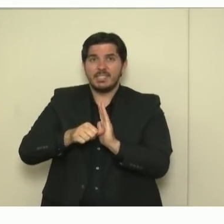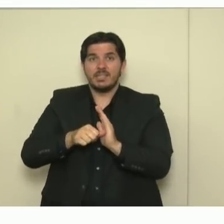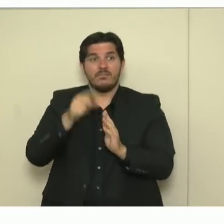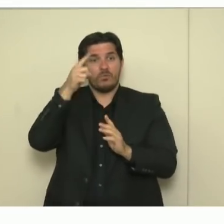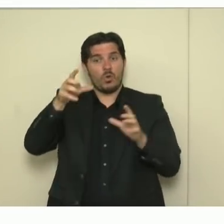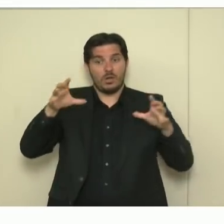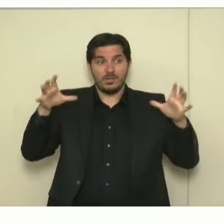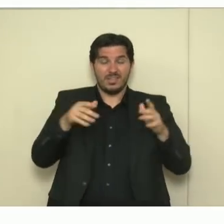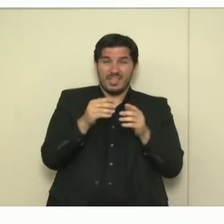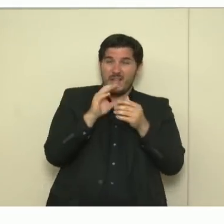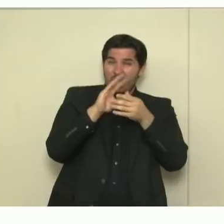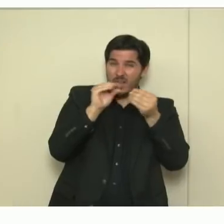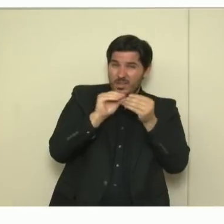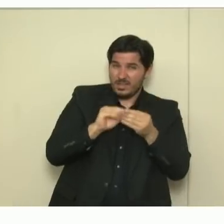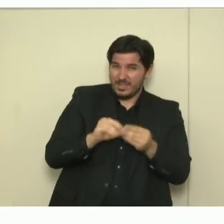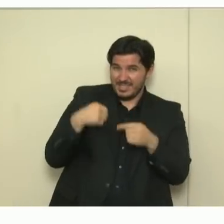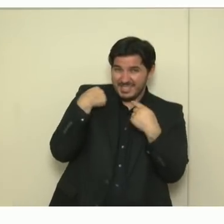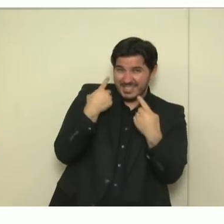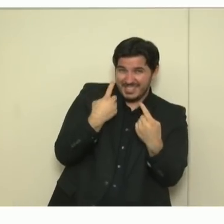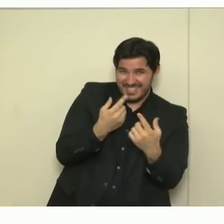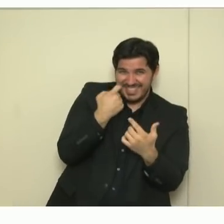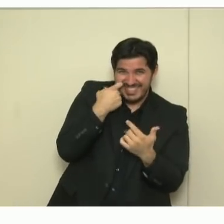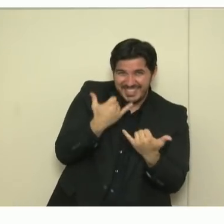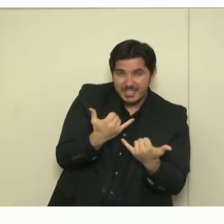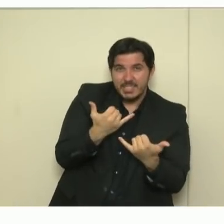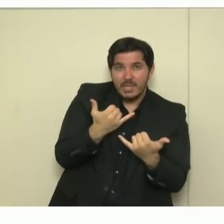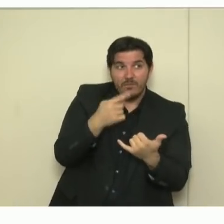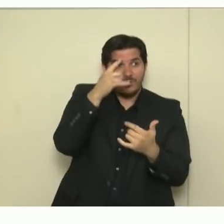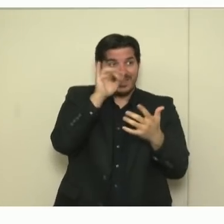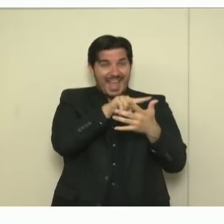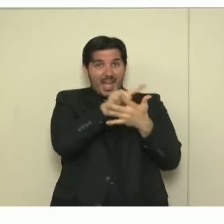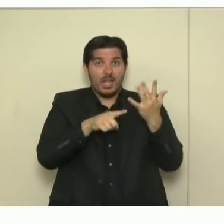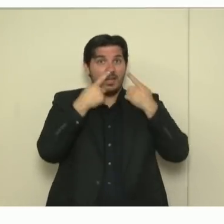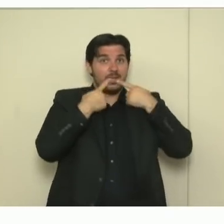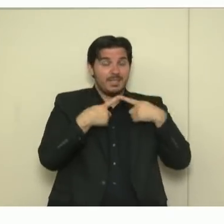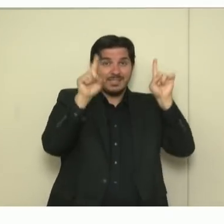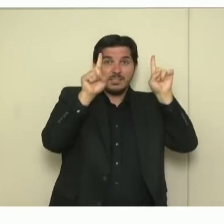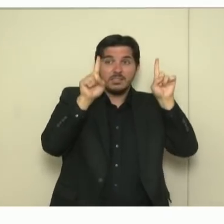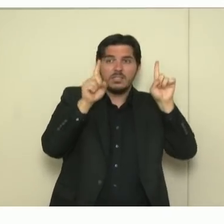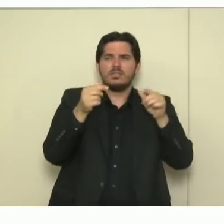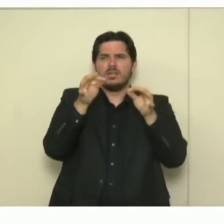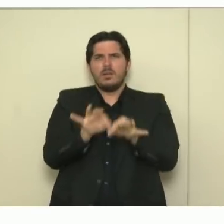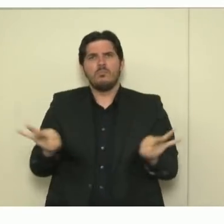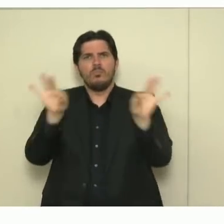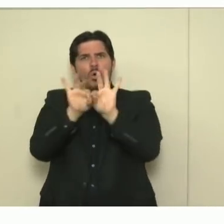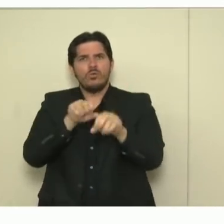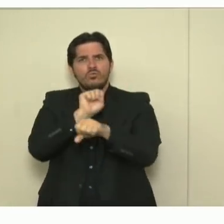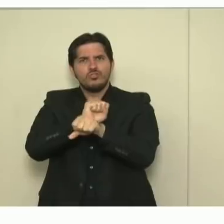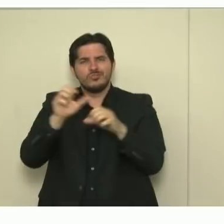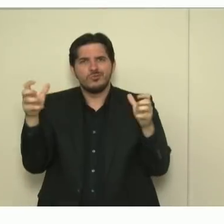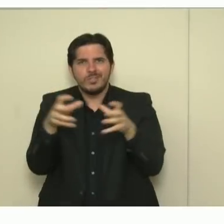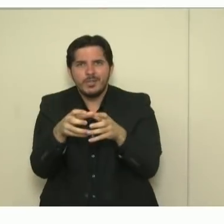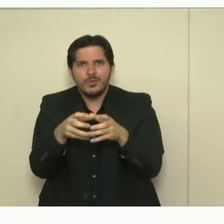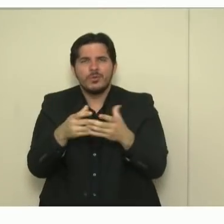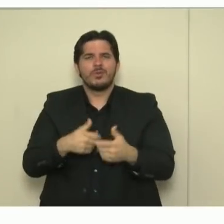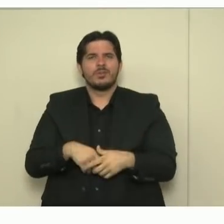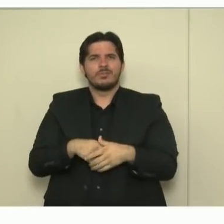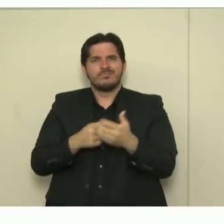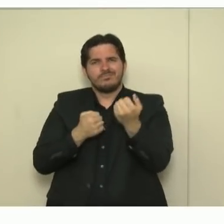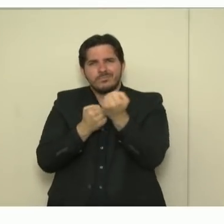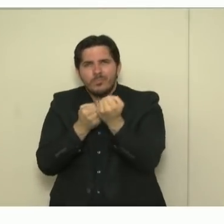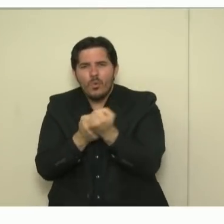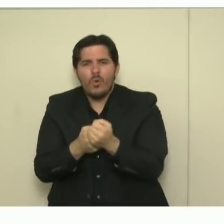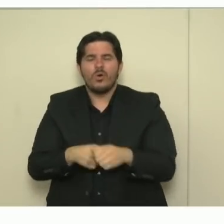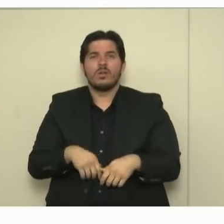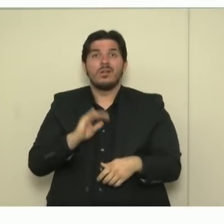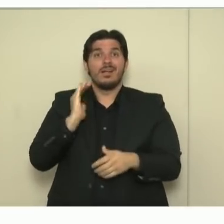board to make sure that the COVID safe practices that we've outlined for a safe school reentry are followed,